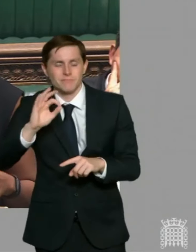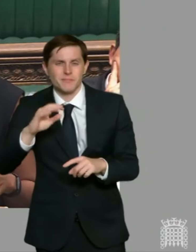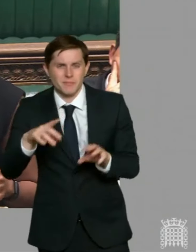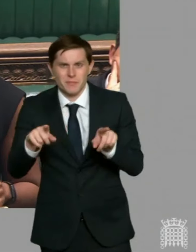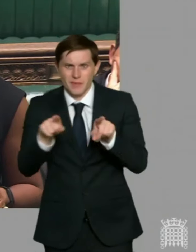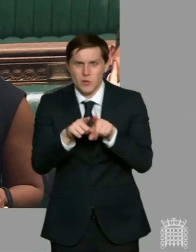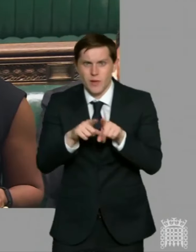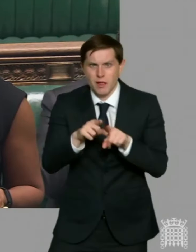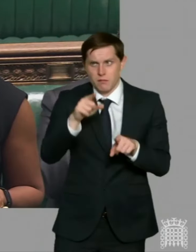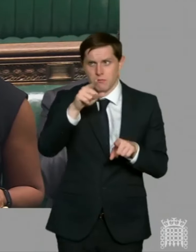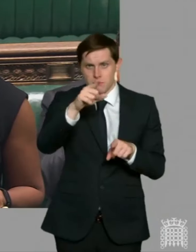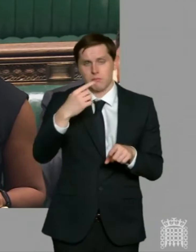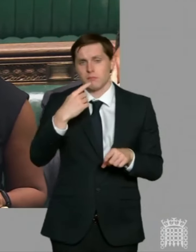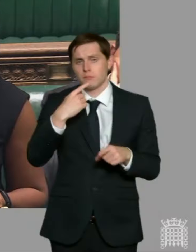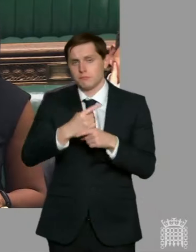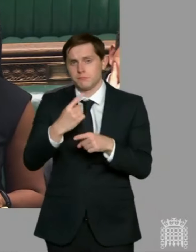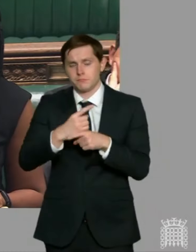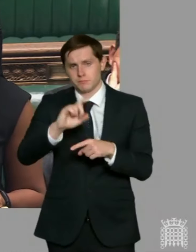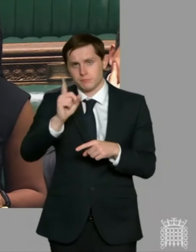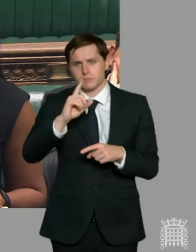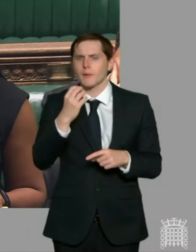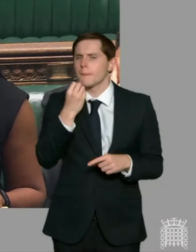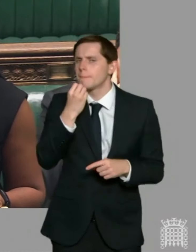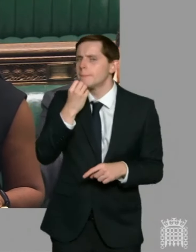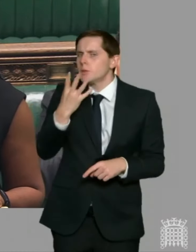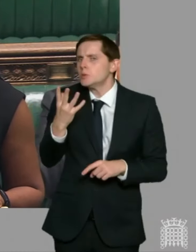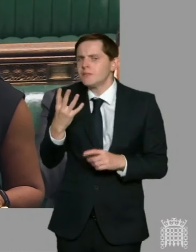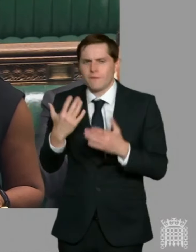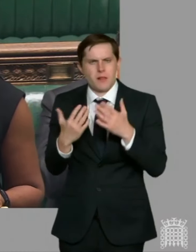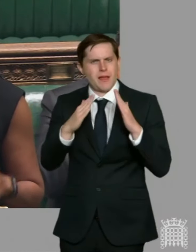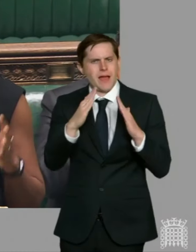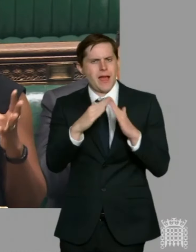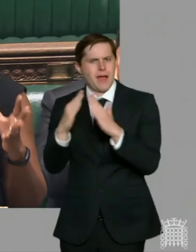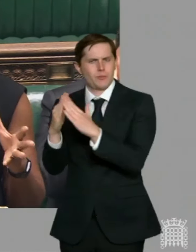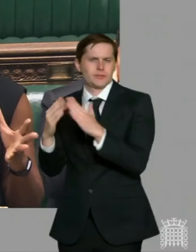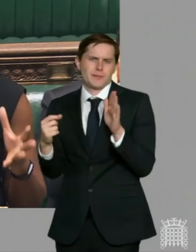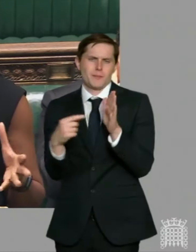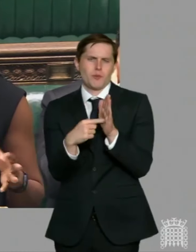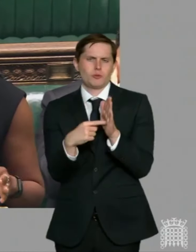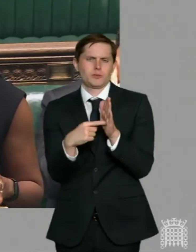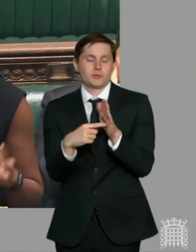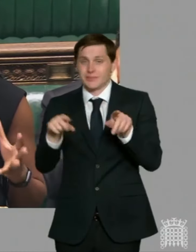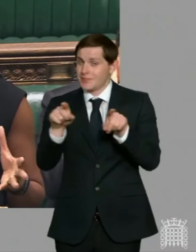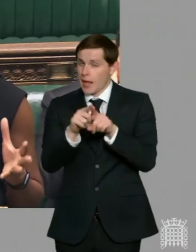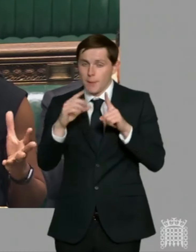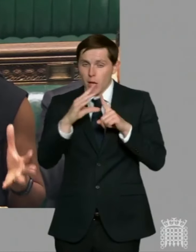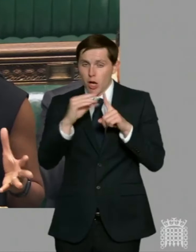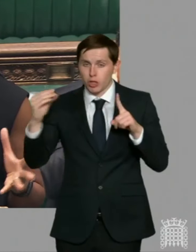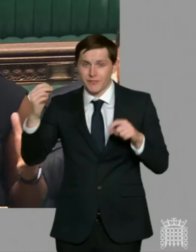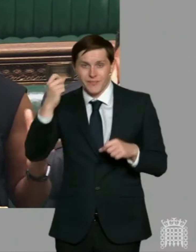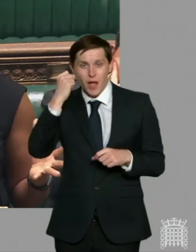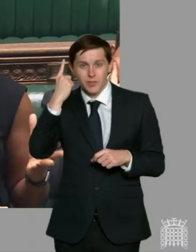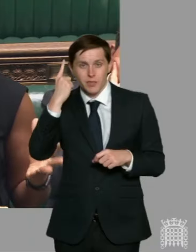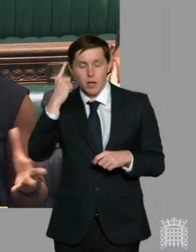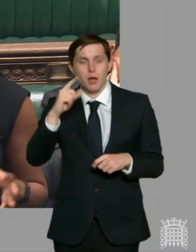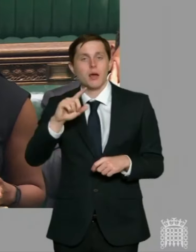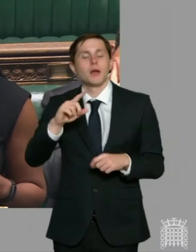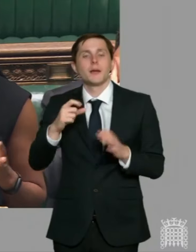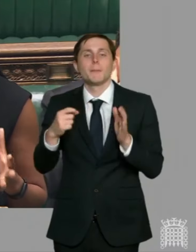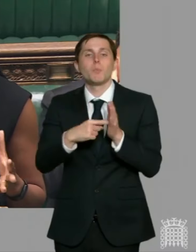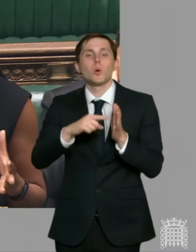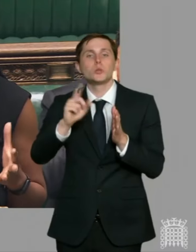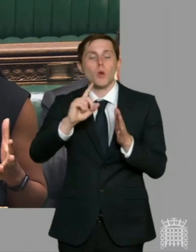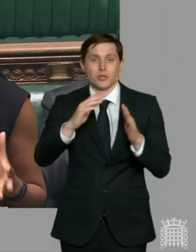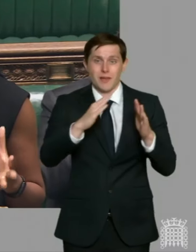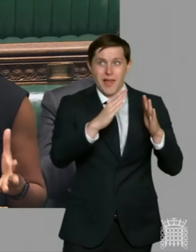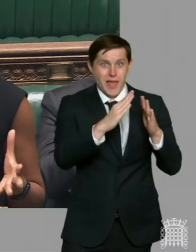government put at the heart of our planning reforms, because local people do want beautiful housings. So now she's telling us that she's going to be replacing what they want with